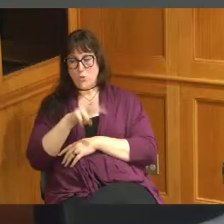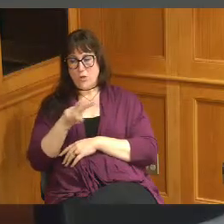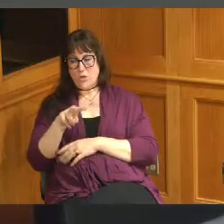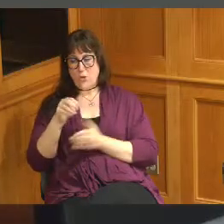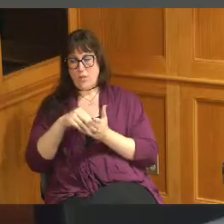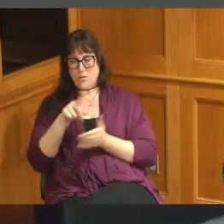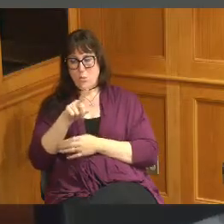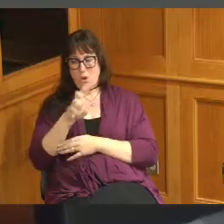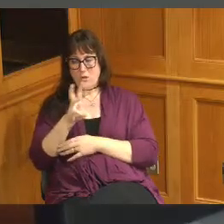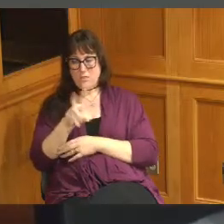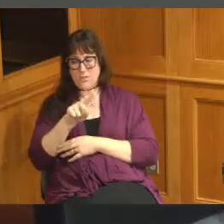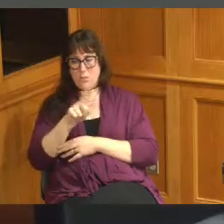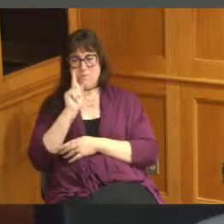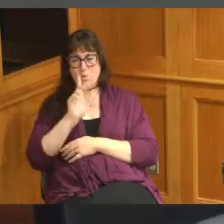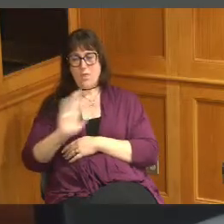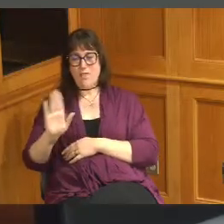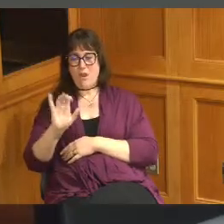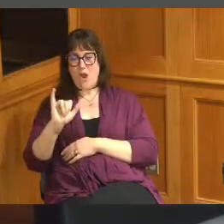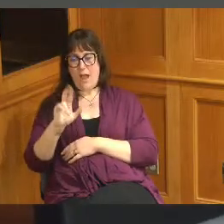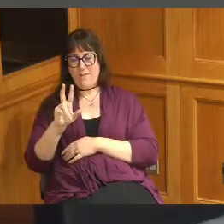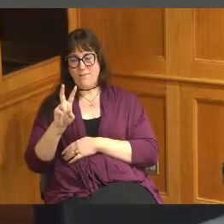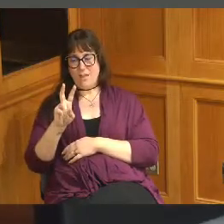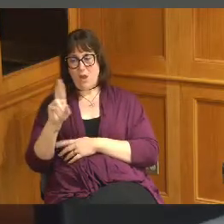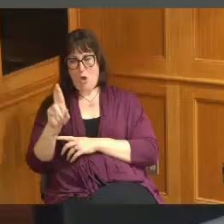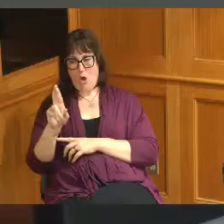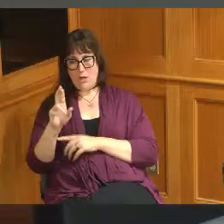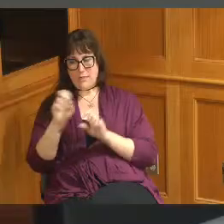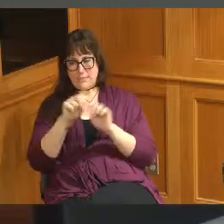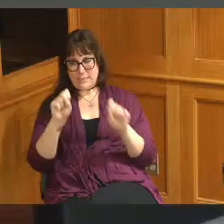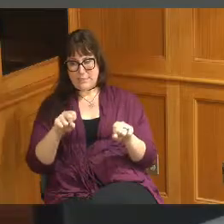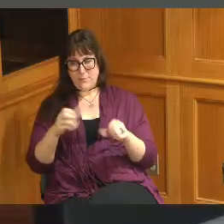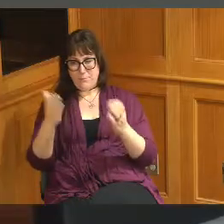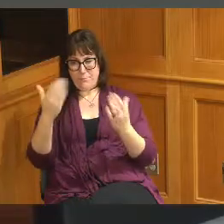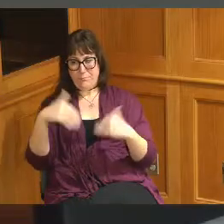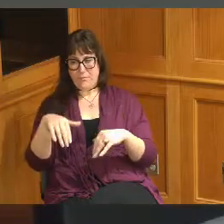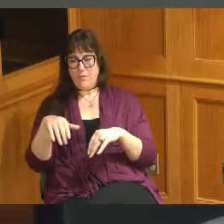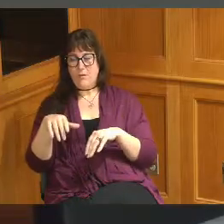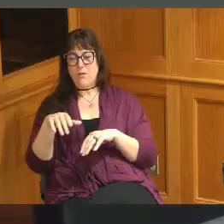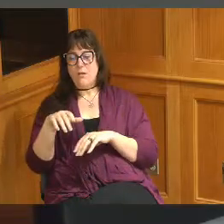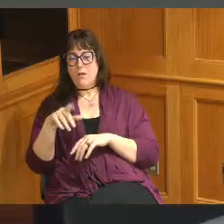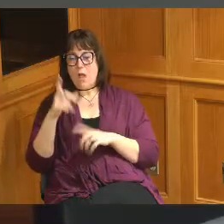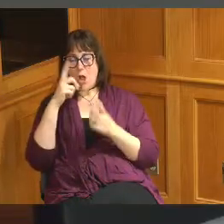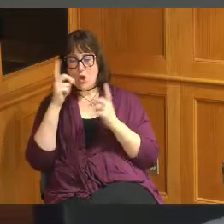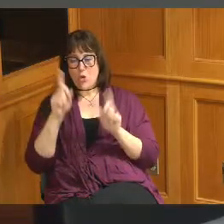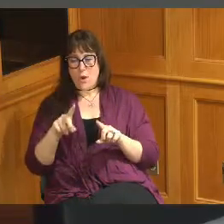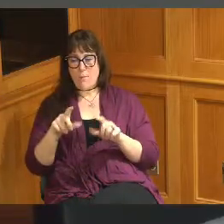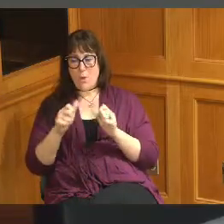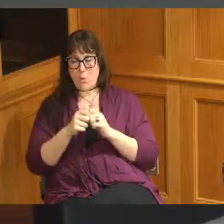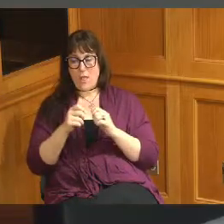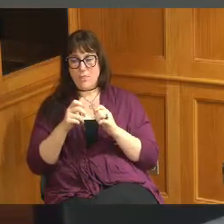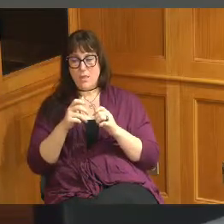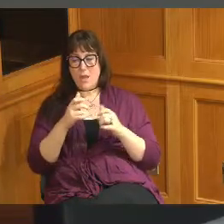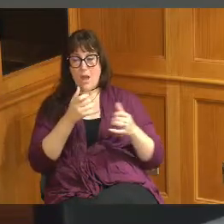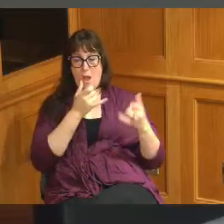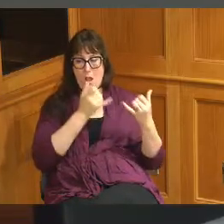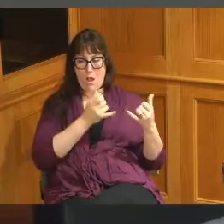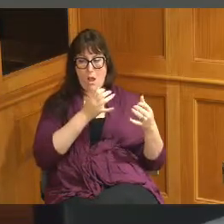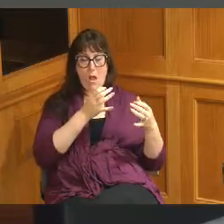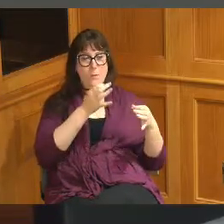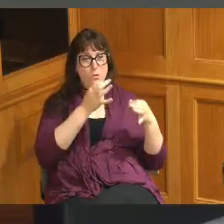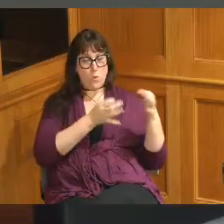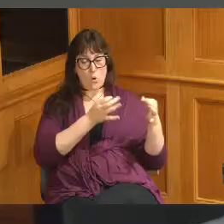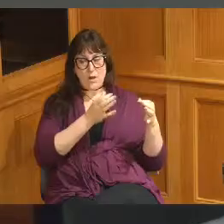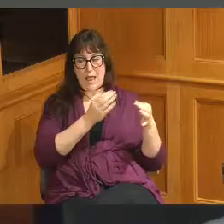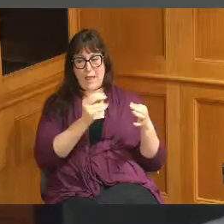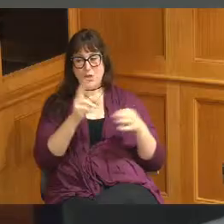$22,161 for their IVR system. Item number 11 is an agreement between Common Pleas Court and University of